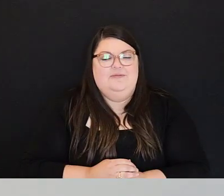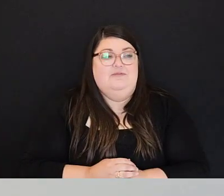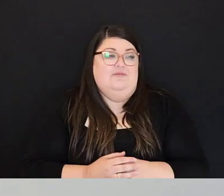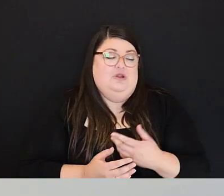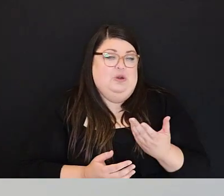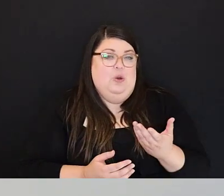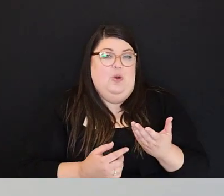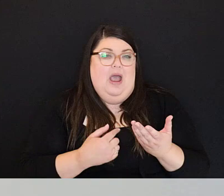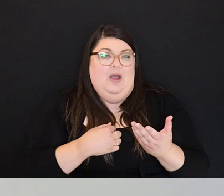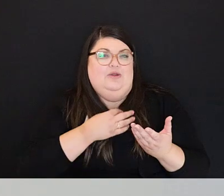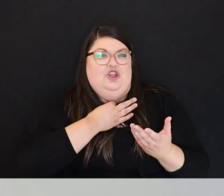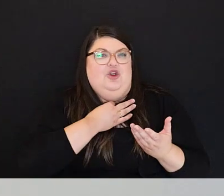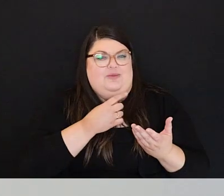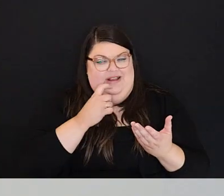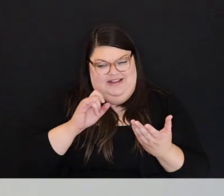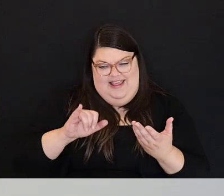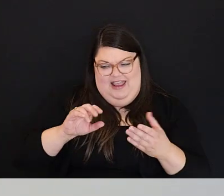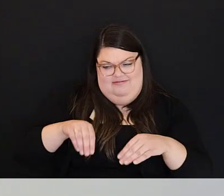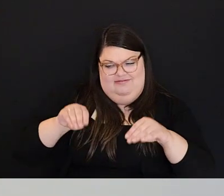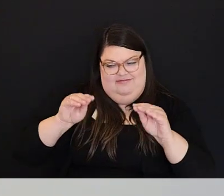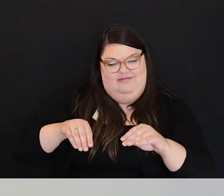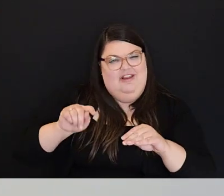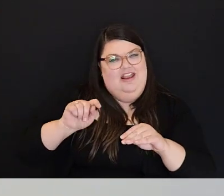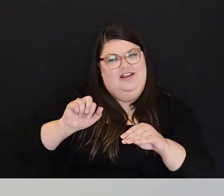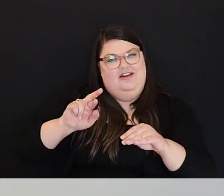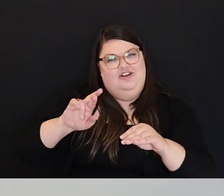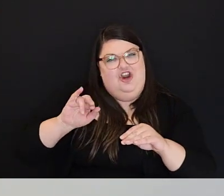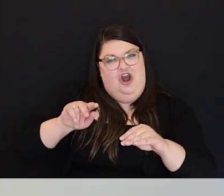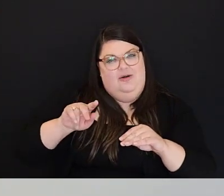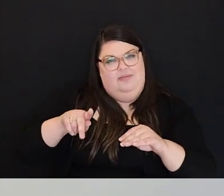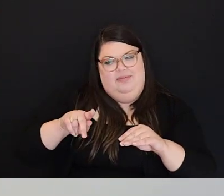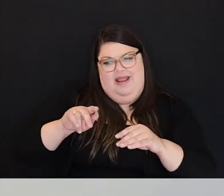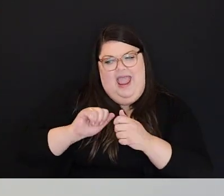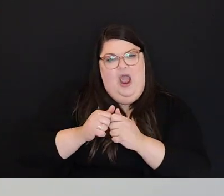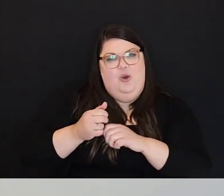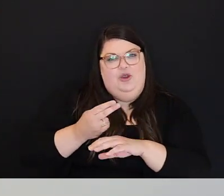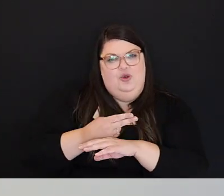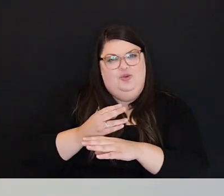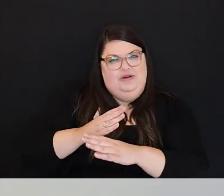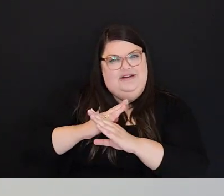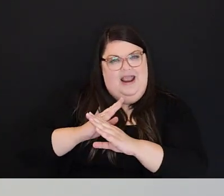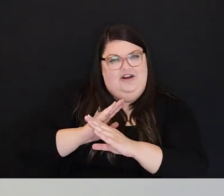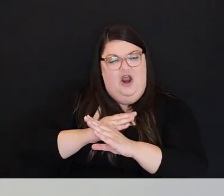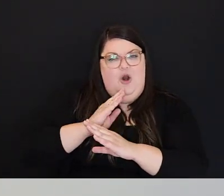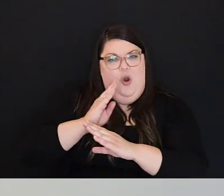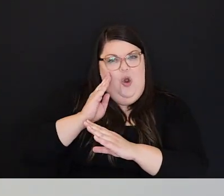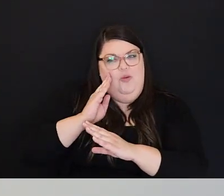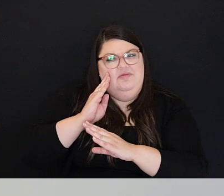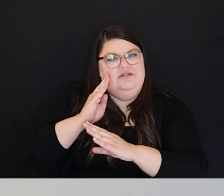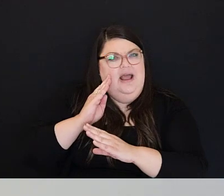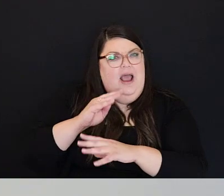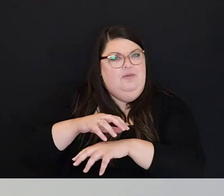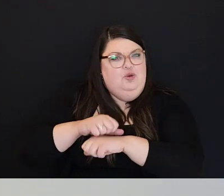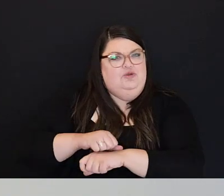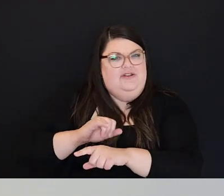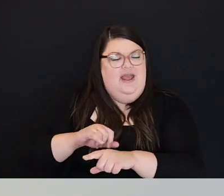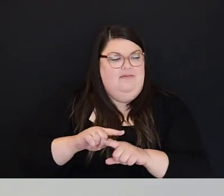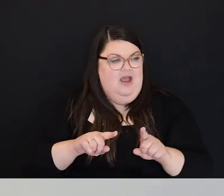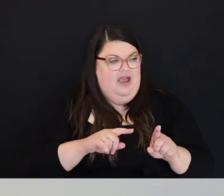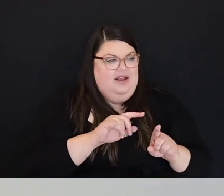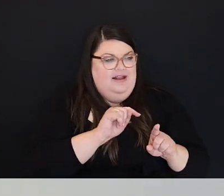familiar with in the hurricane season especially, and how we use it to protect our homes, but also how it became this